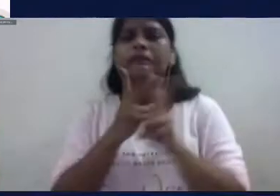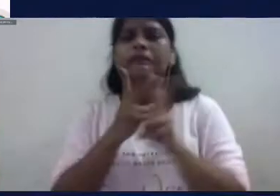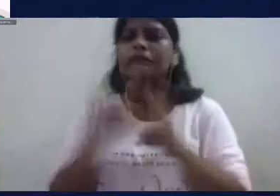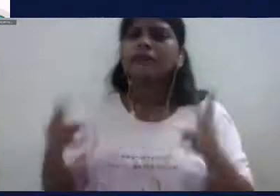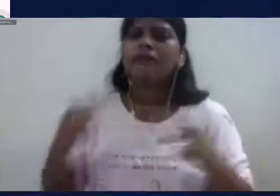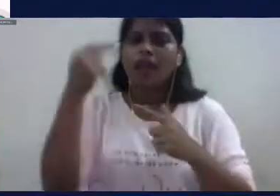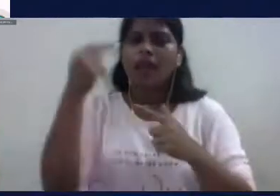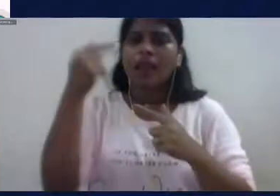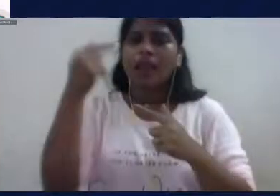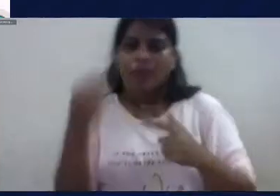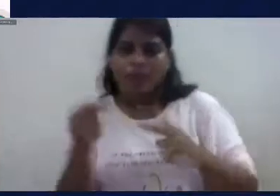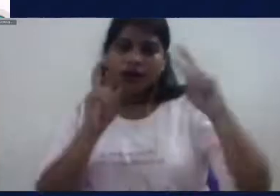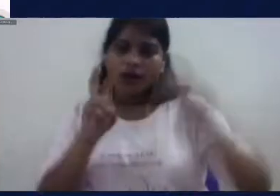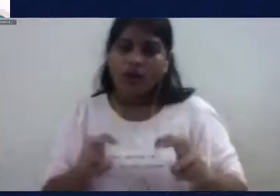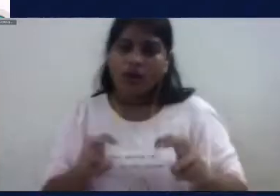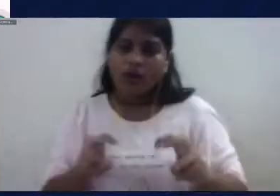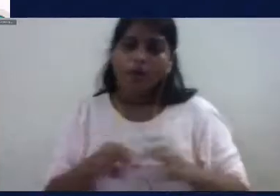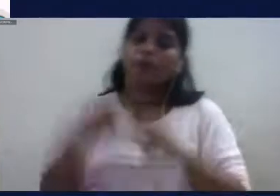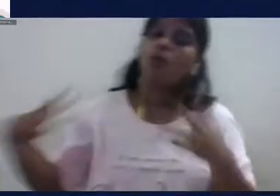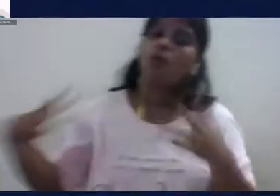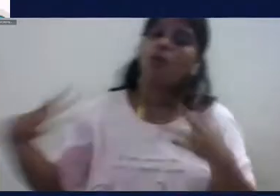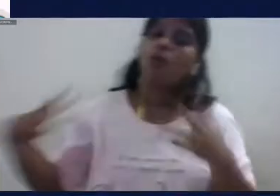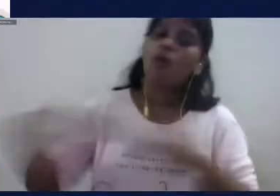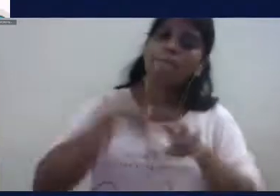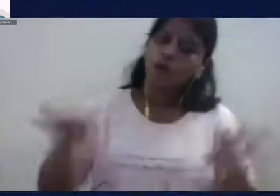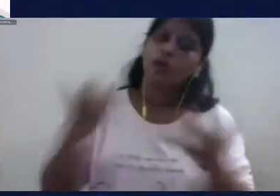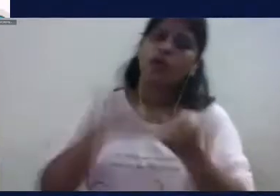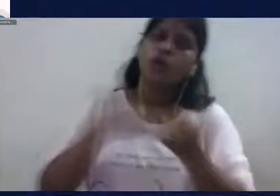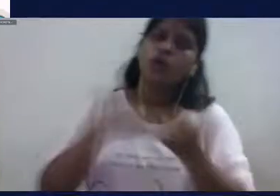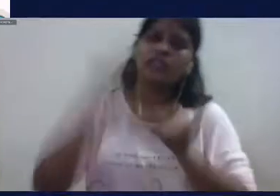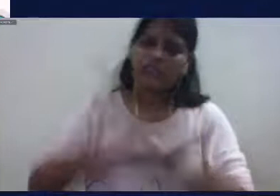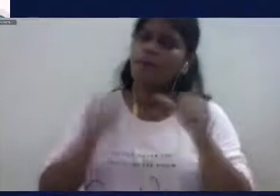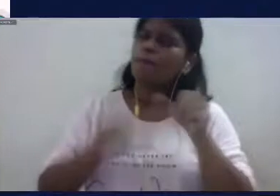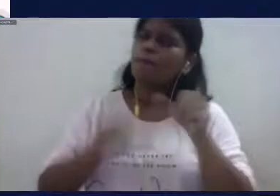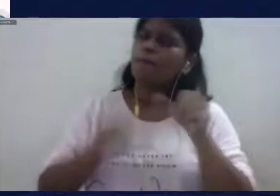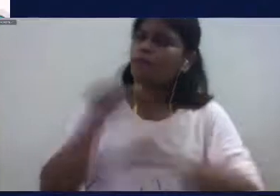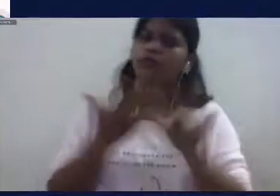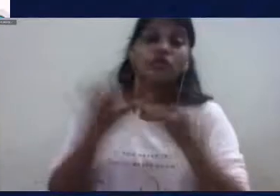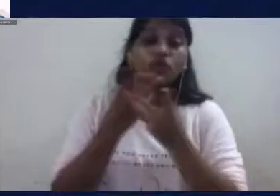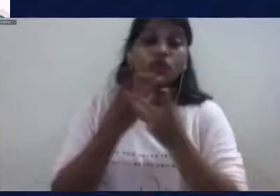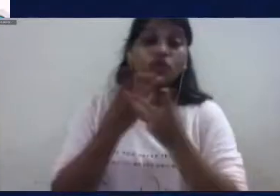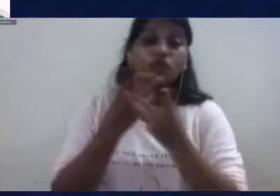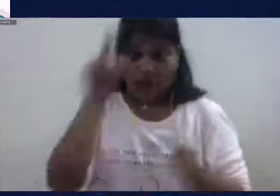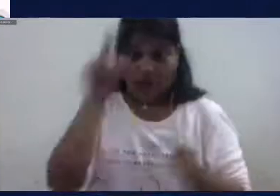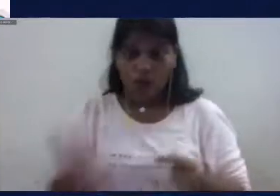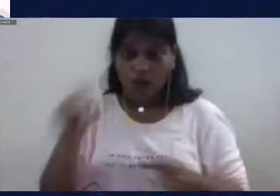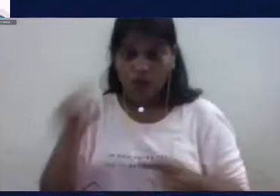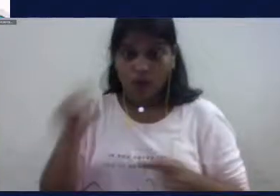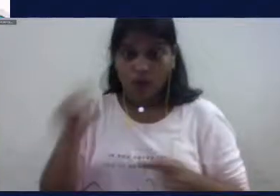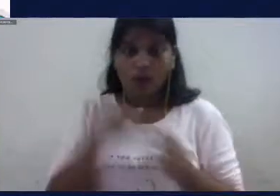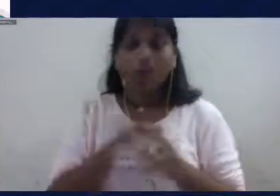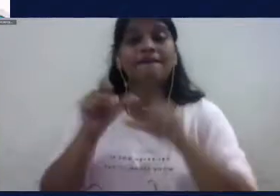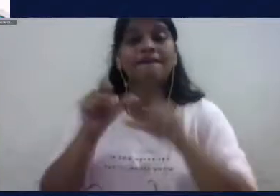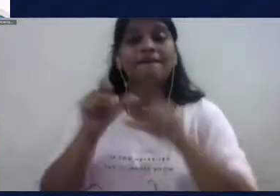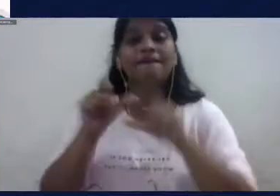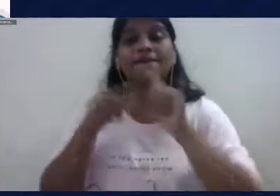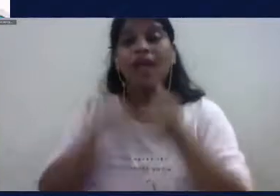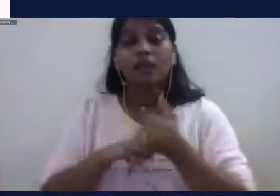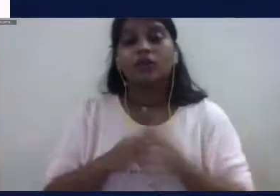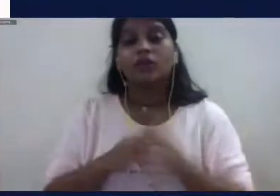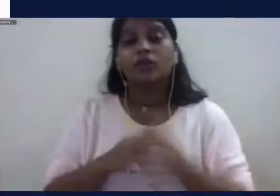elements that are there. So is our product or service, our system or process solving those for those values is something